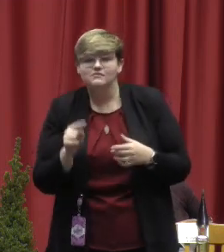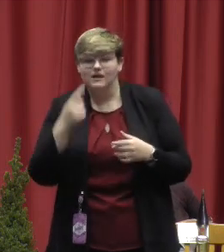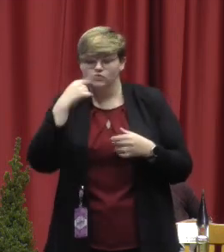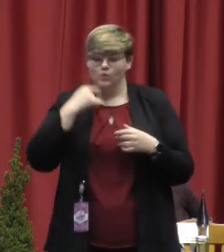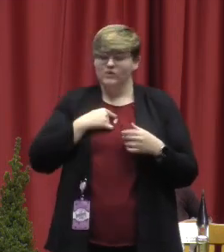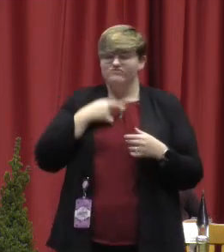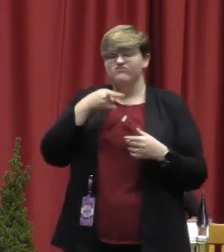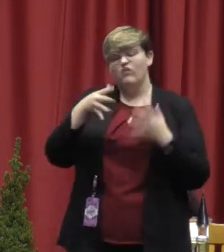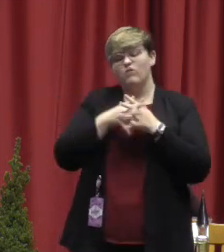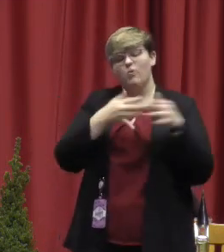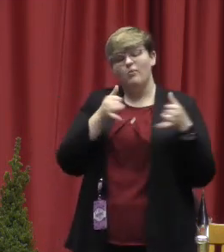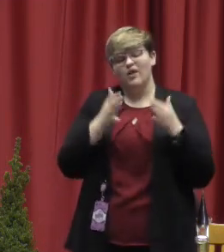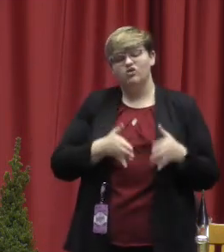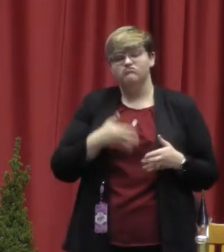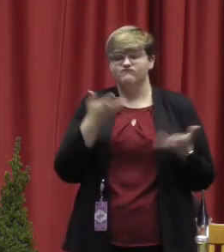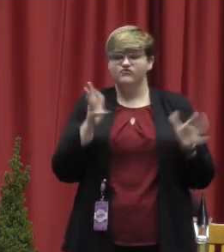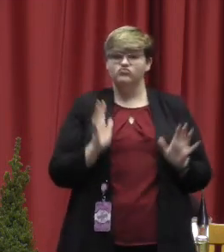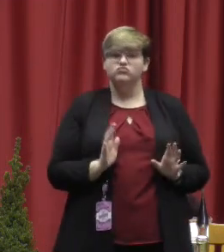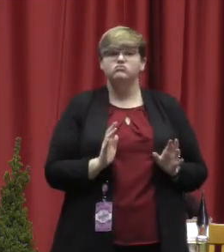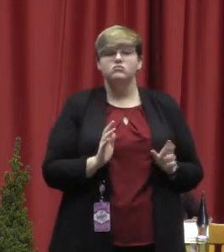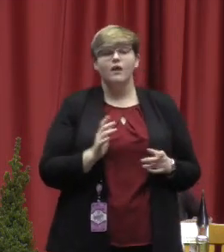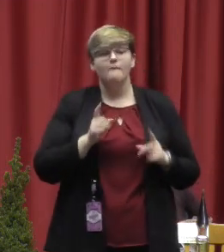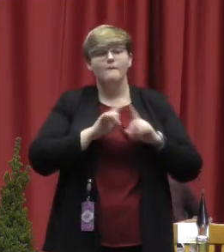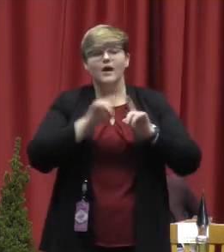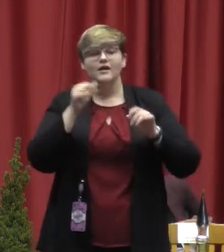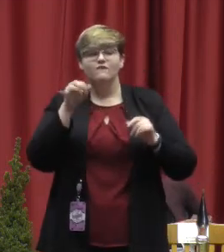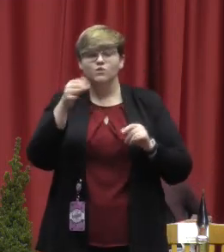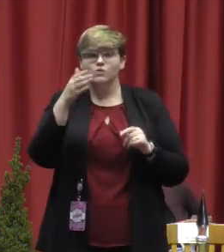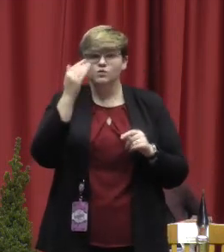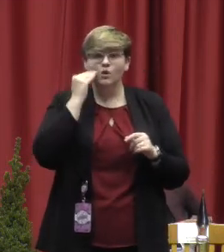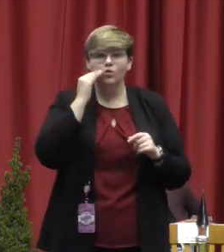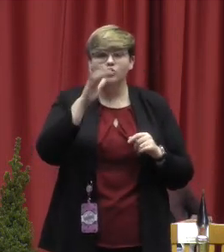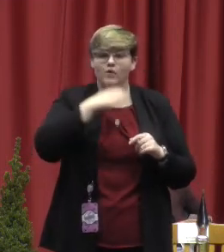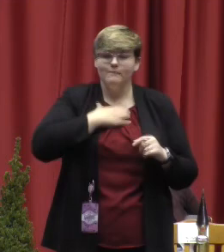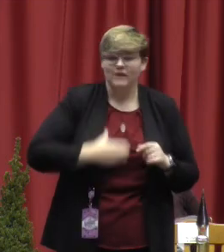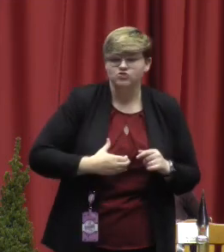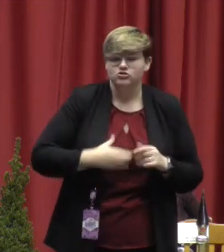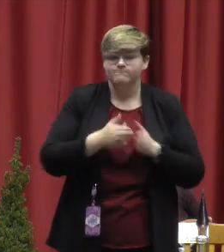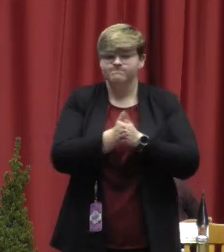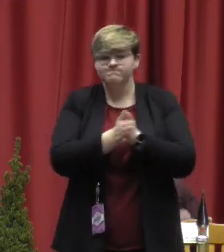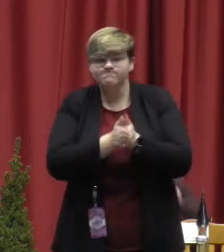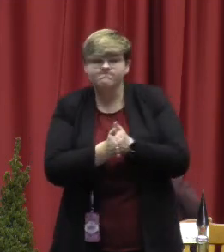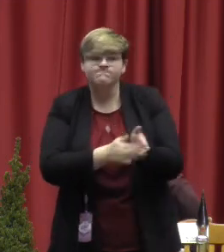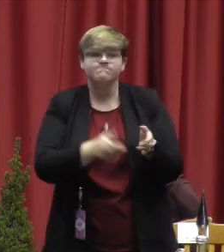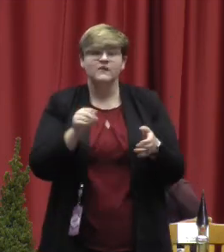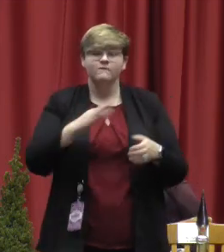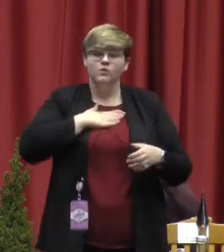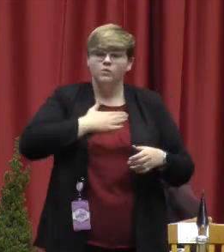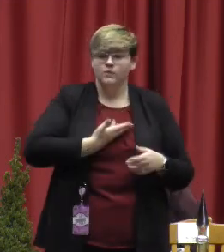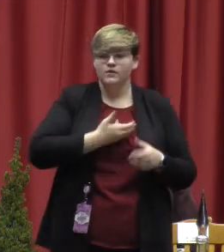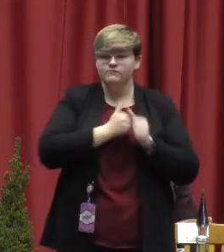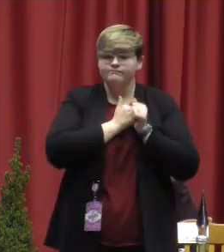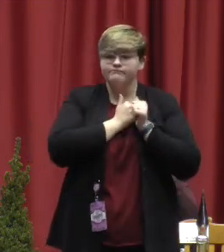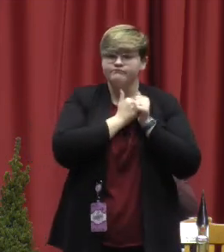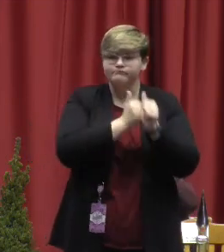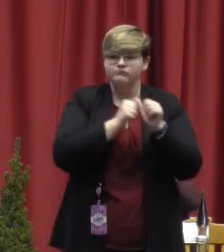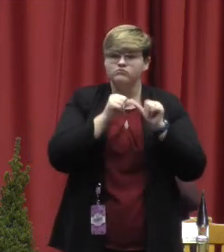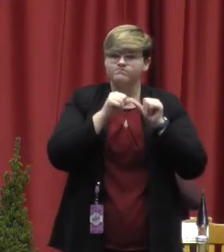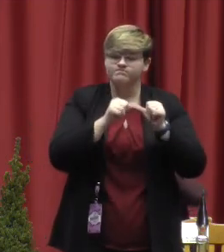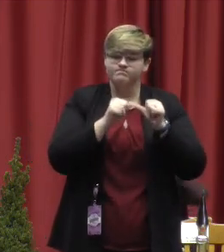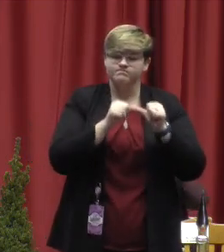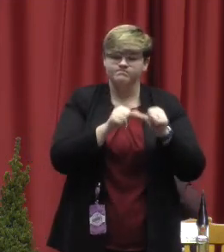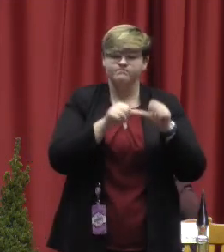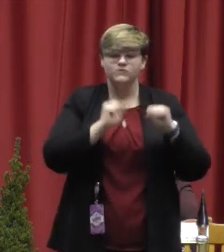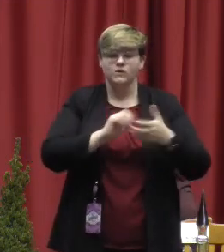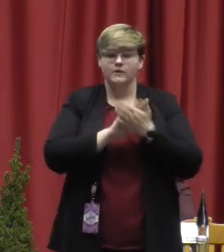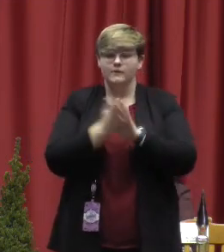time to validate your vision. If you know you're passionate enough about it, if you're willing to figure out how the worst became the worst, the best became